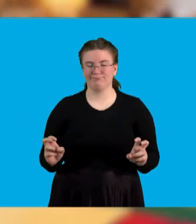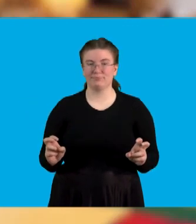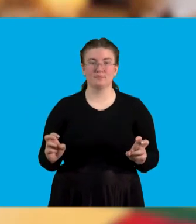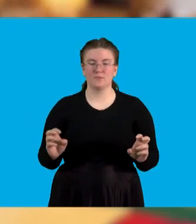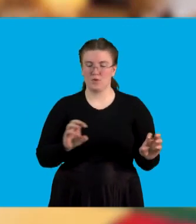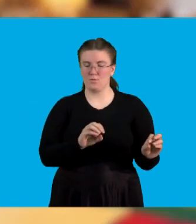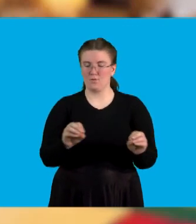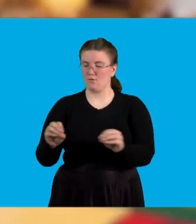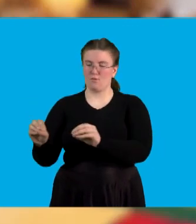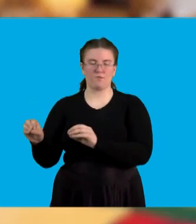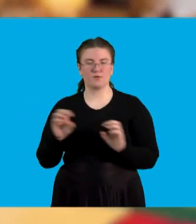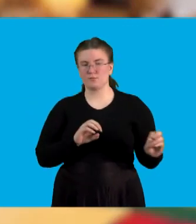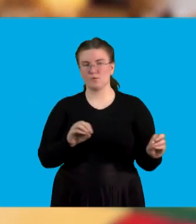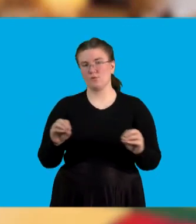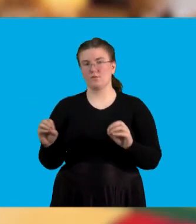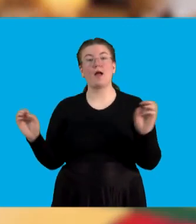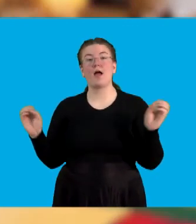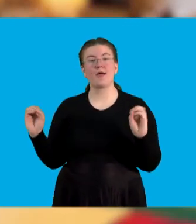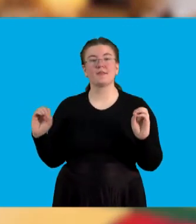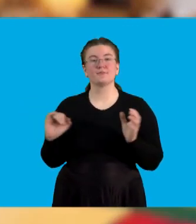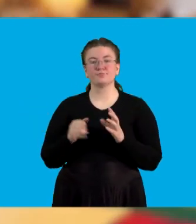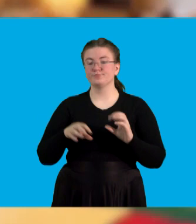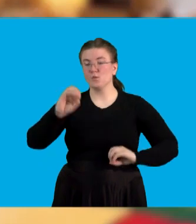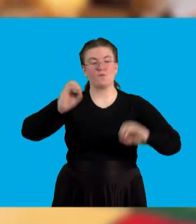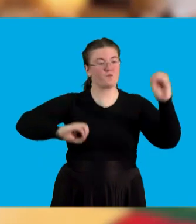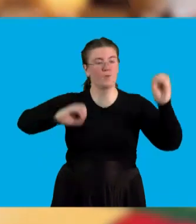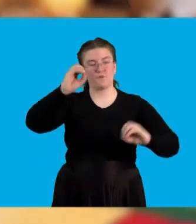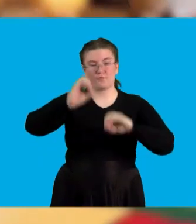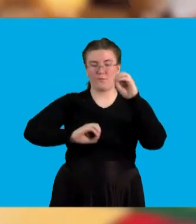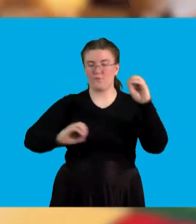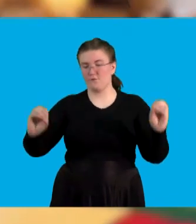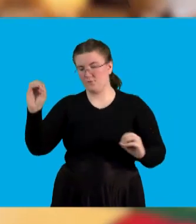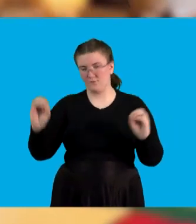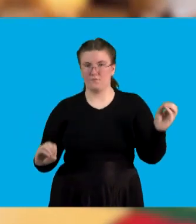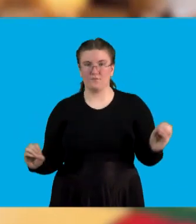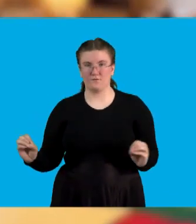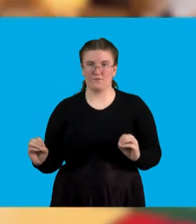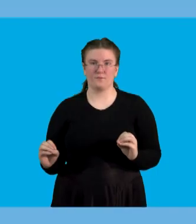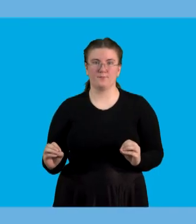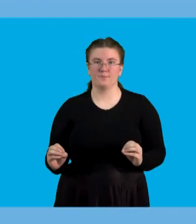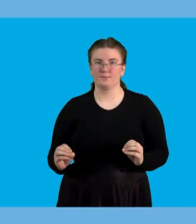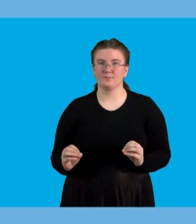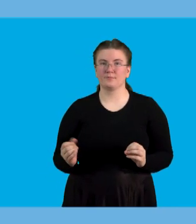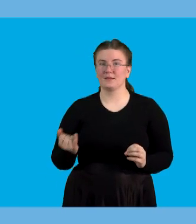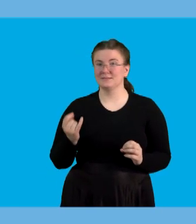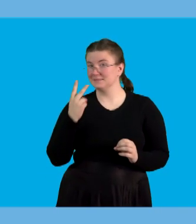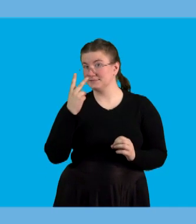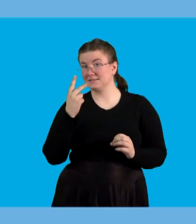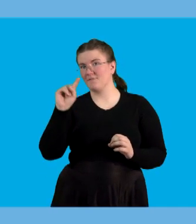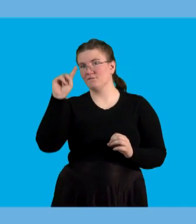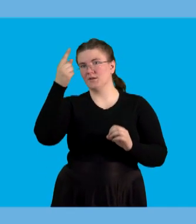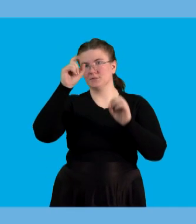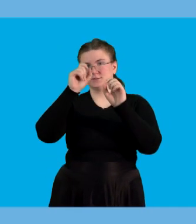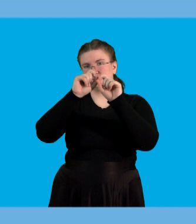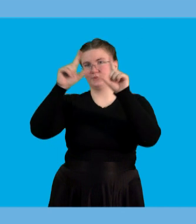be any movement of electrons in the same direction. They will just be moving around in that particular wire as